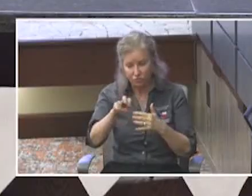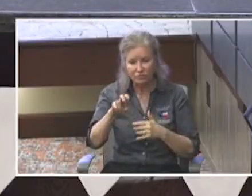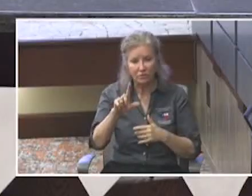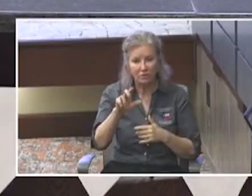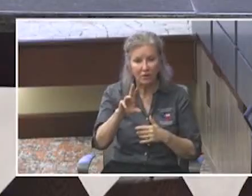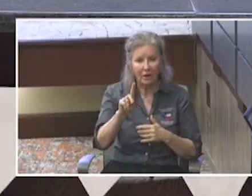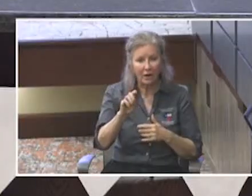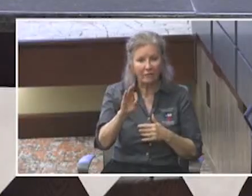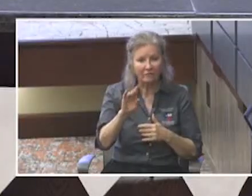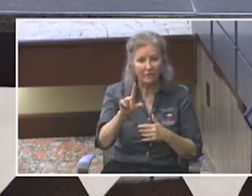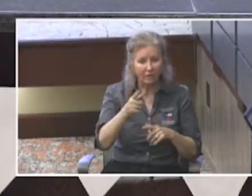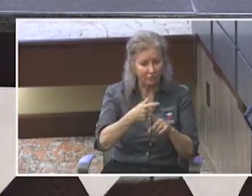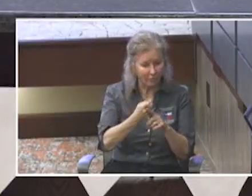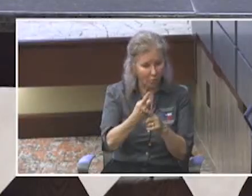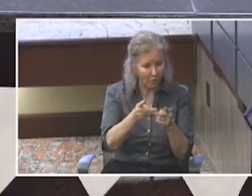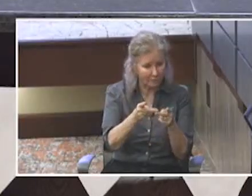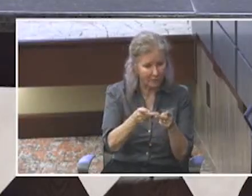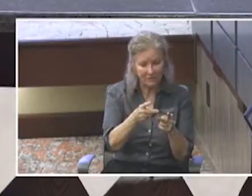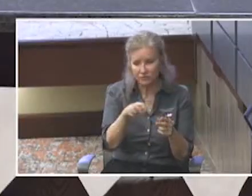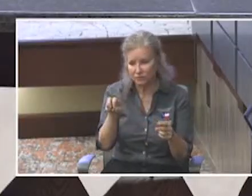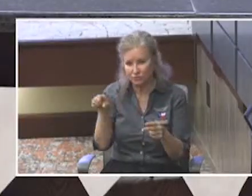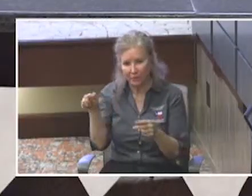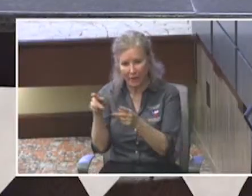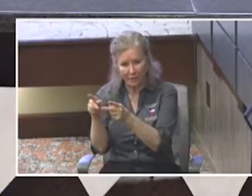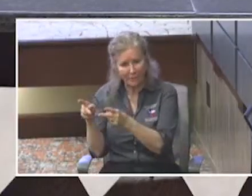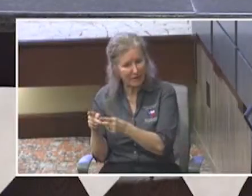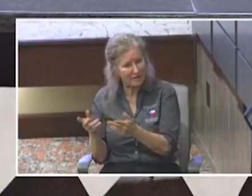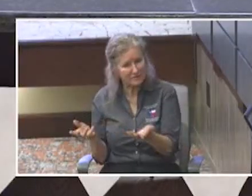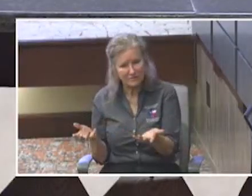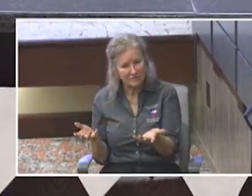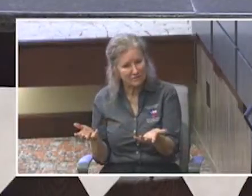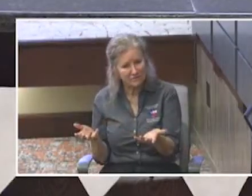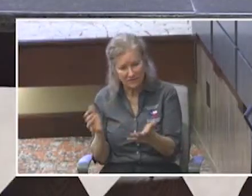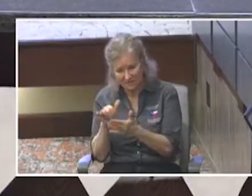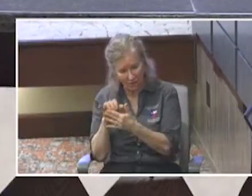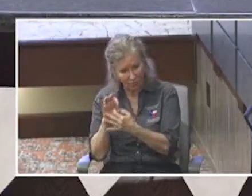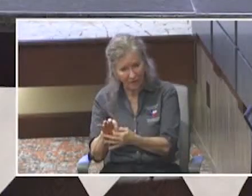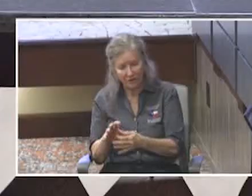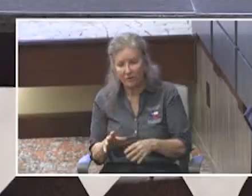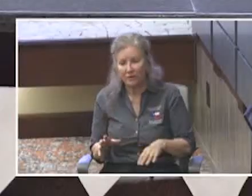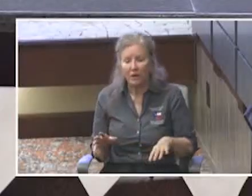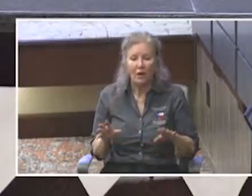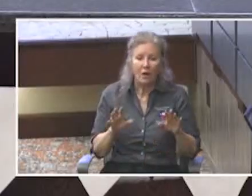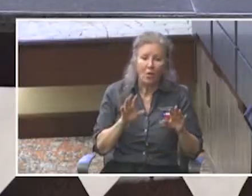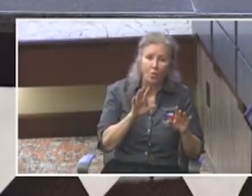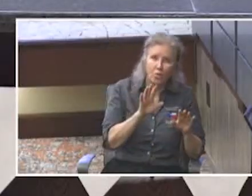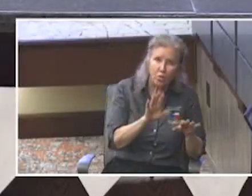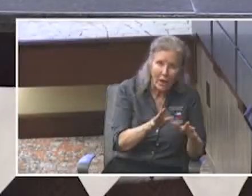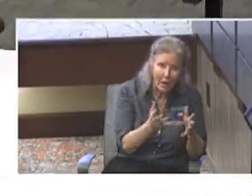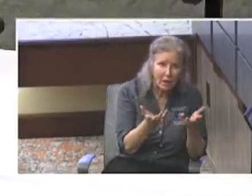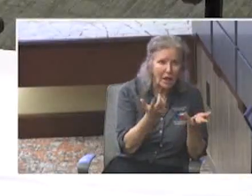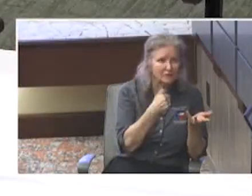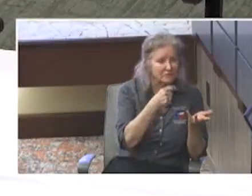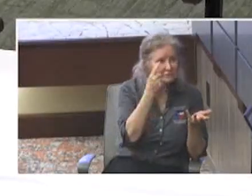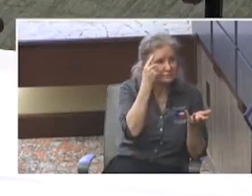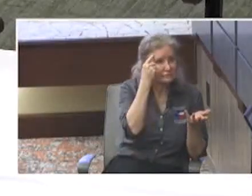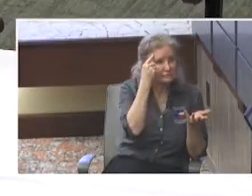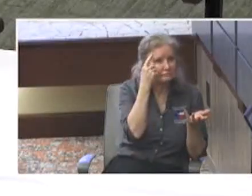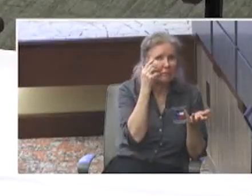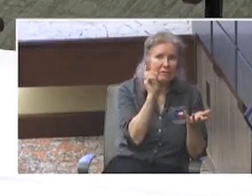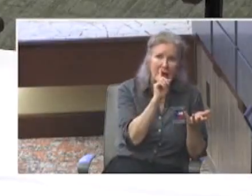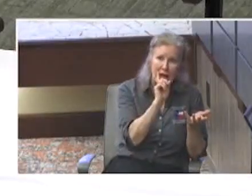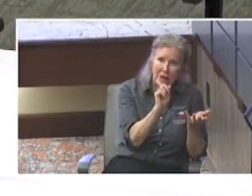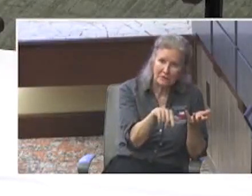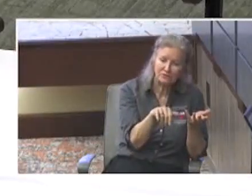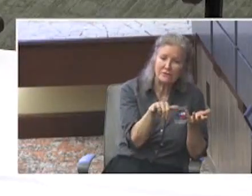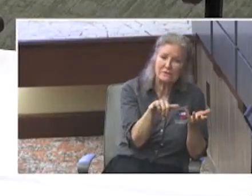landfill from one place to the other, or how? Tell me how I should be reading that, and why I shouldn't be Off panicked. the top of my head, the answer's yes.